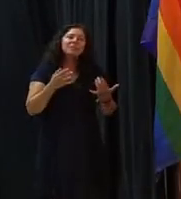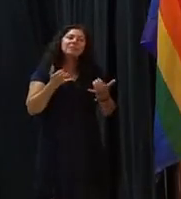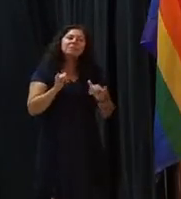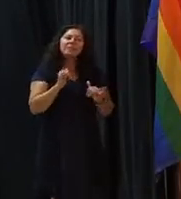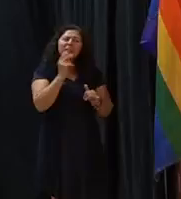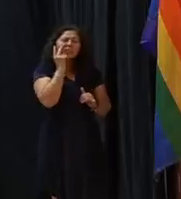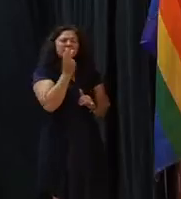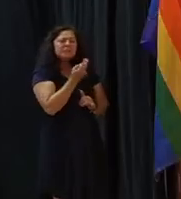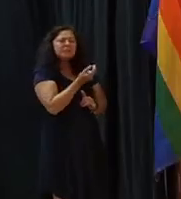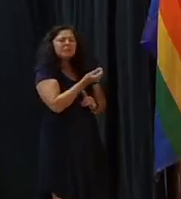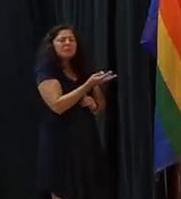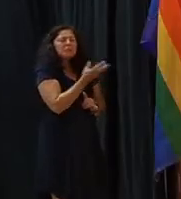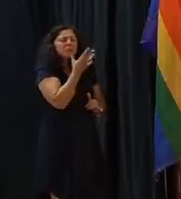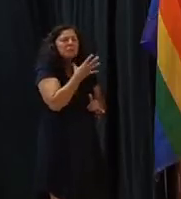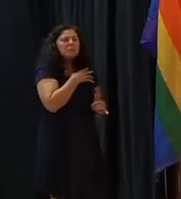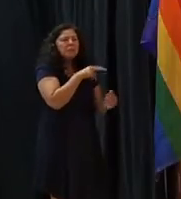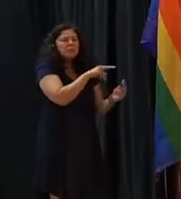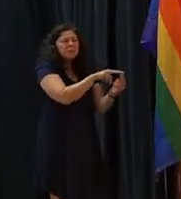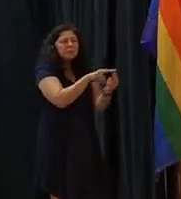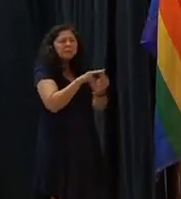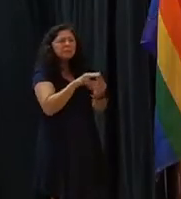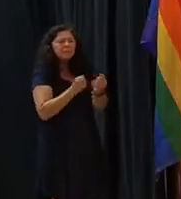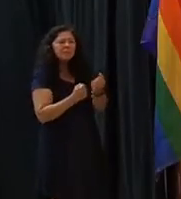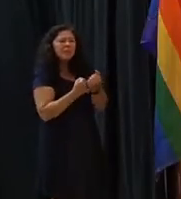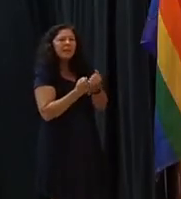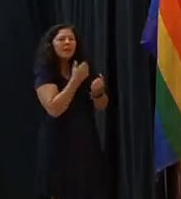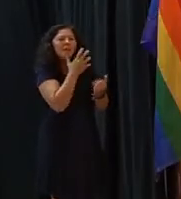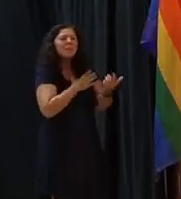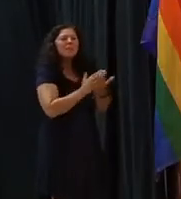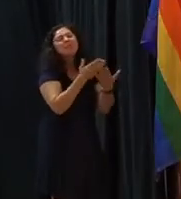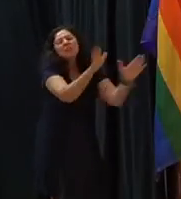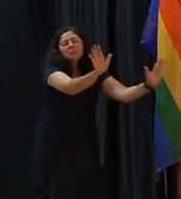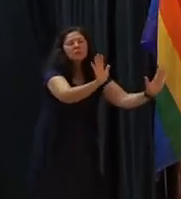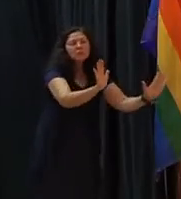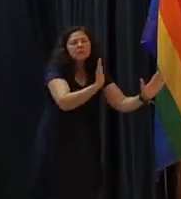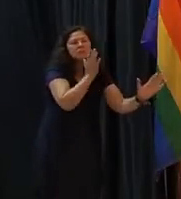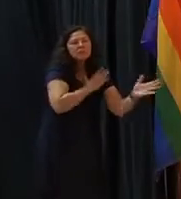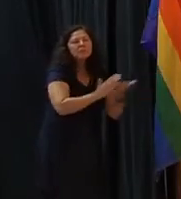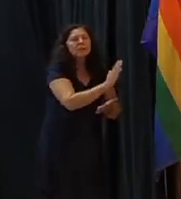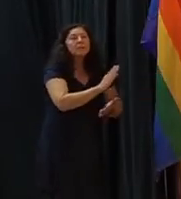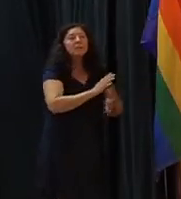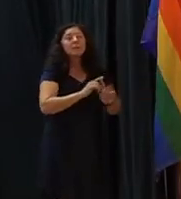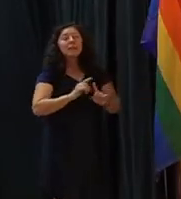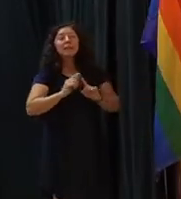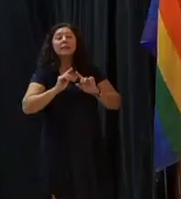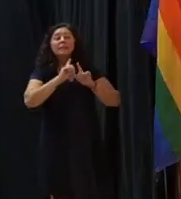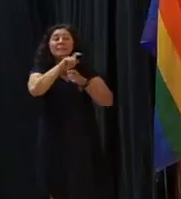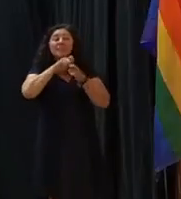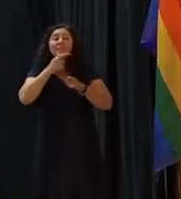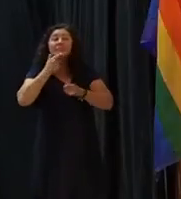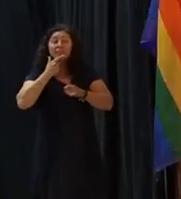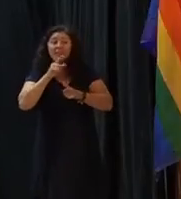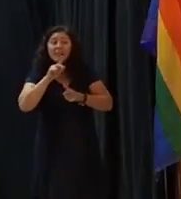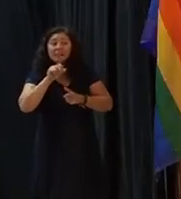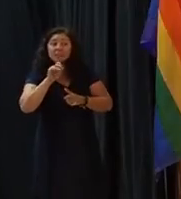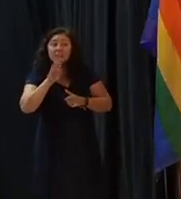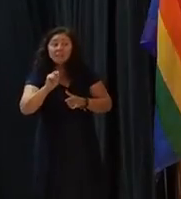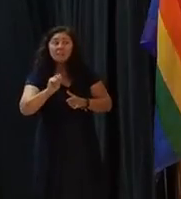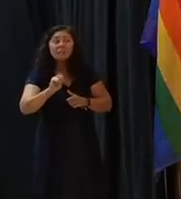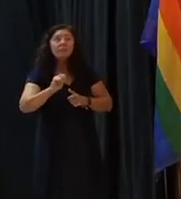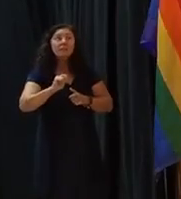women advocating for their women rights in general. But when it comes to lesbian, as well